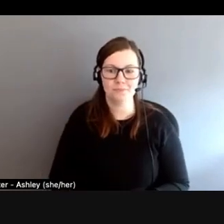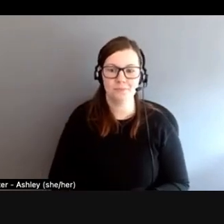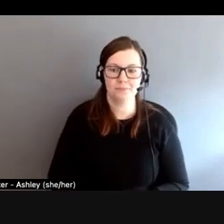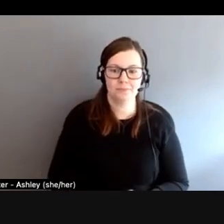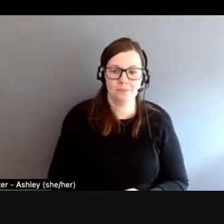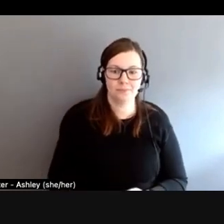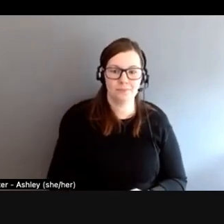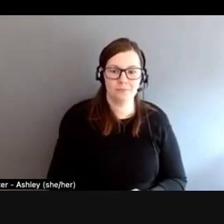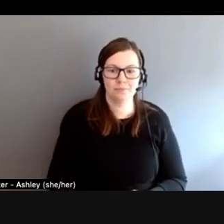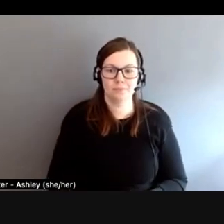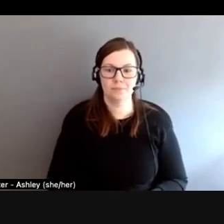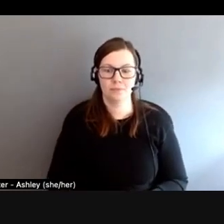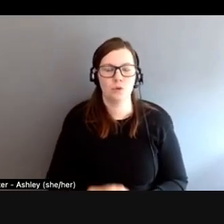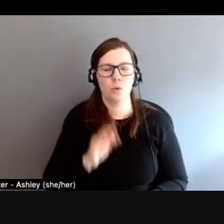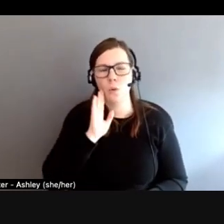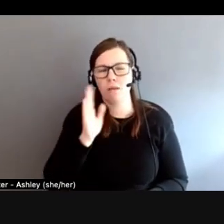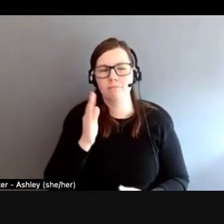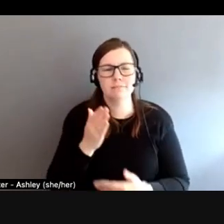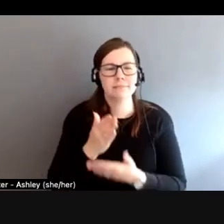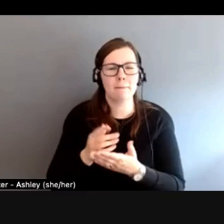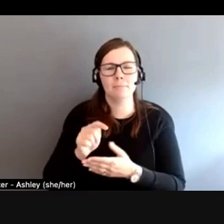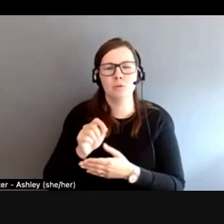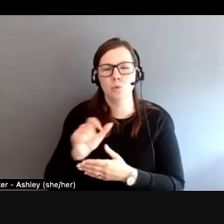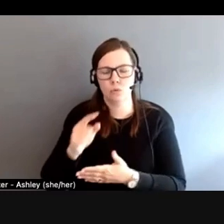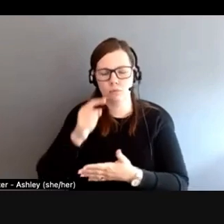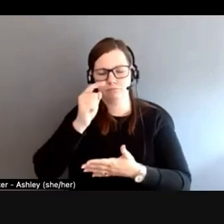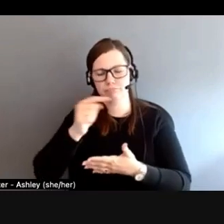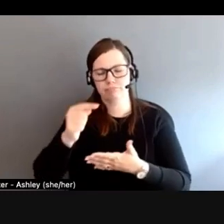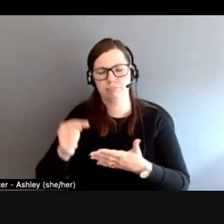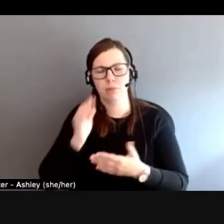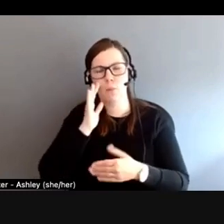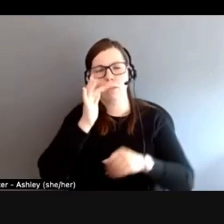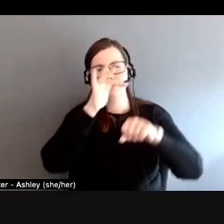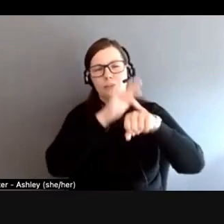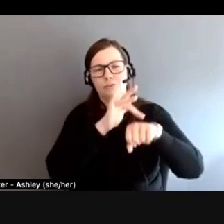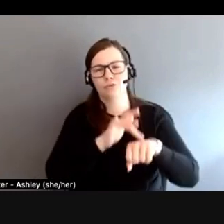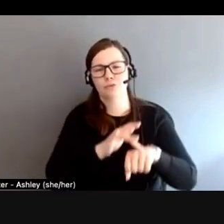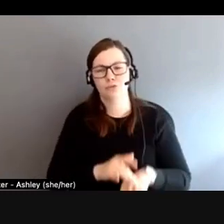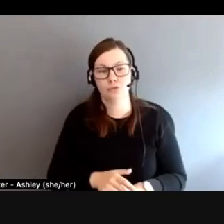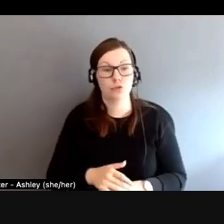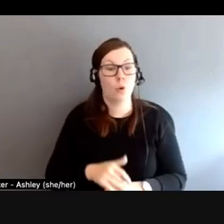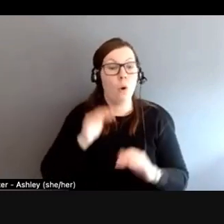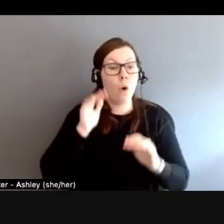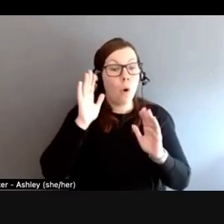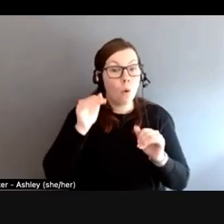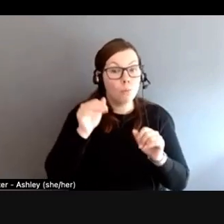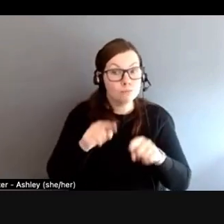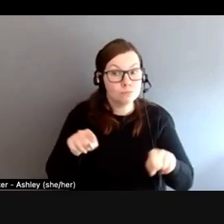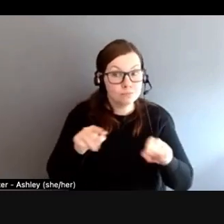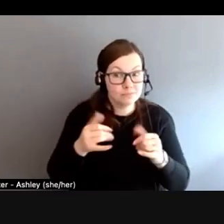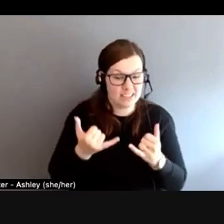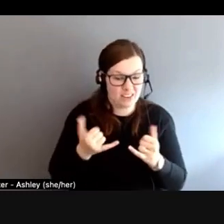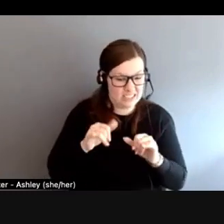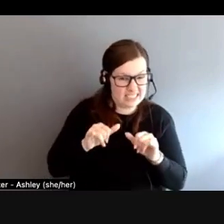talking about. So I hope you will stay with us. And if not, please don't forget to fill out our Google Forms.